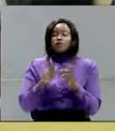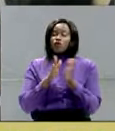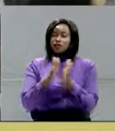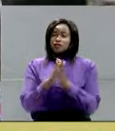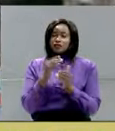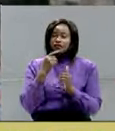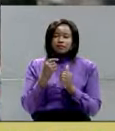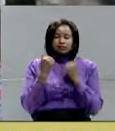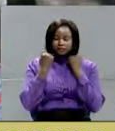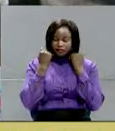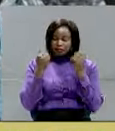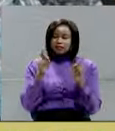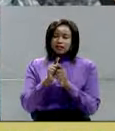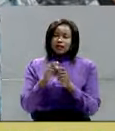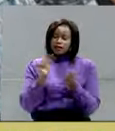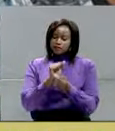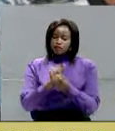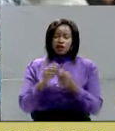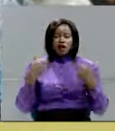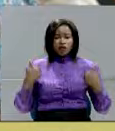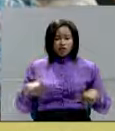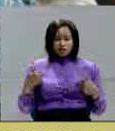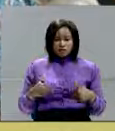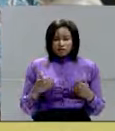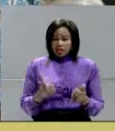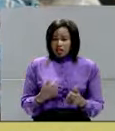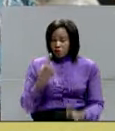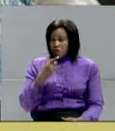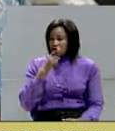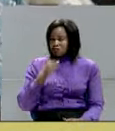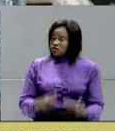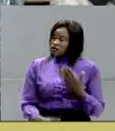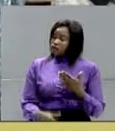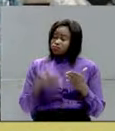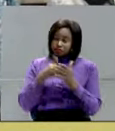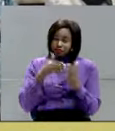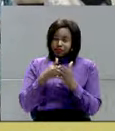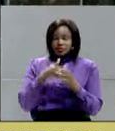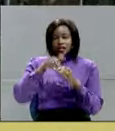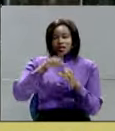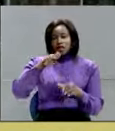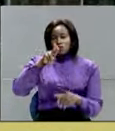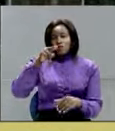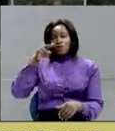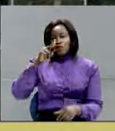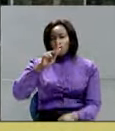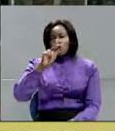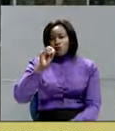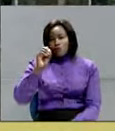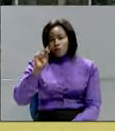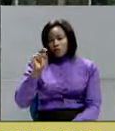detrimental to their health. Johnson Isingoma, one of the affected residents in Bukona, Kigorobia sub-county,